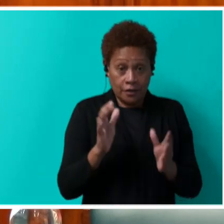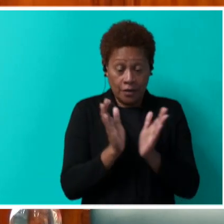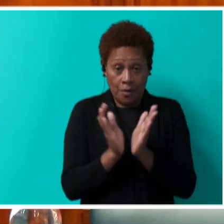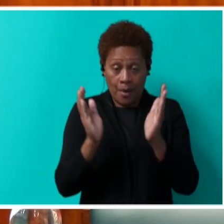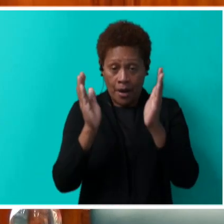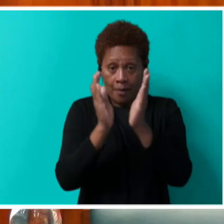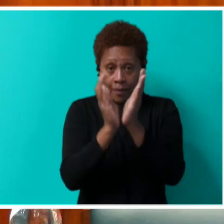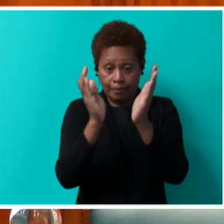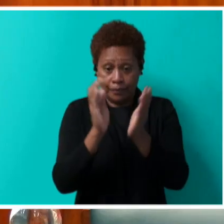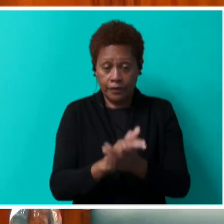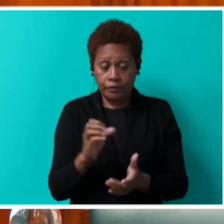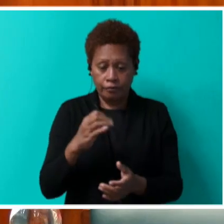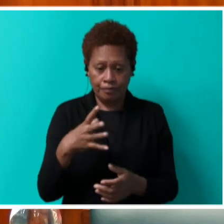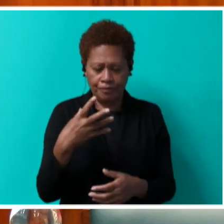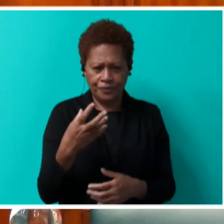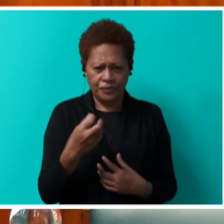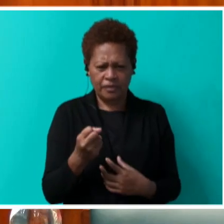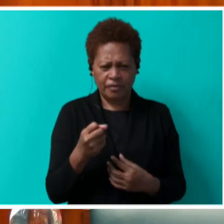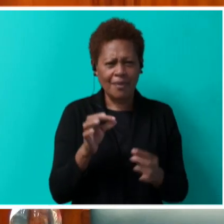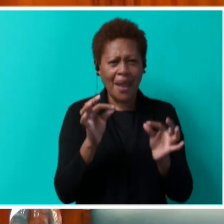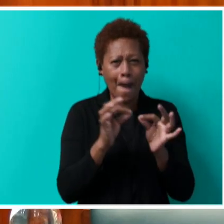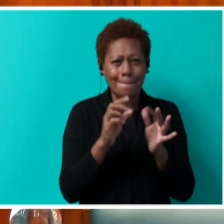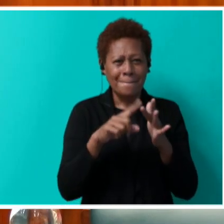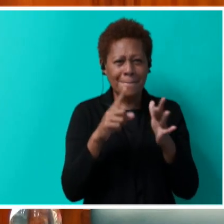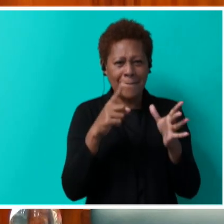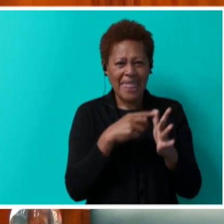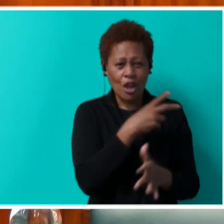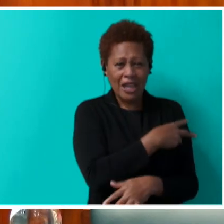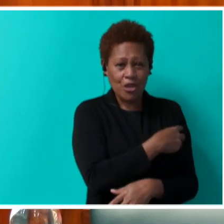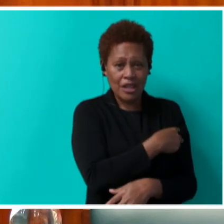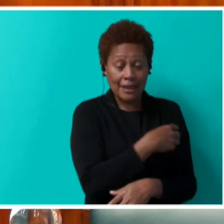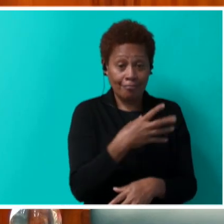fulfills the stringent biosecurity and